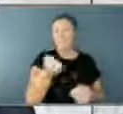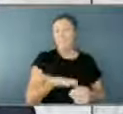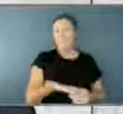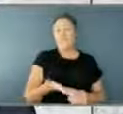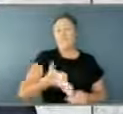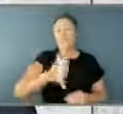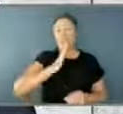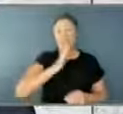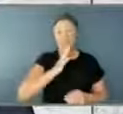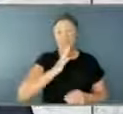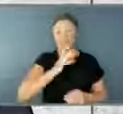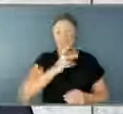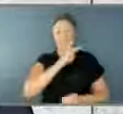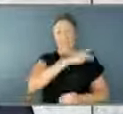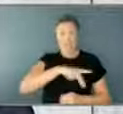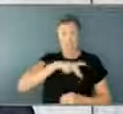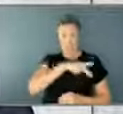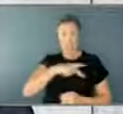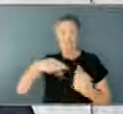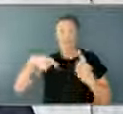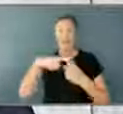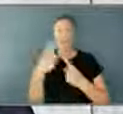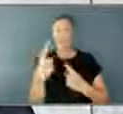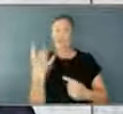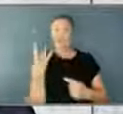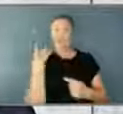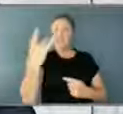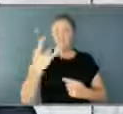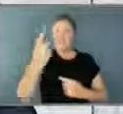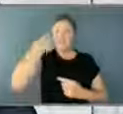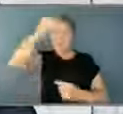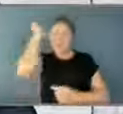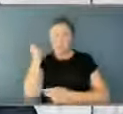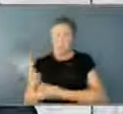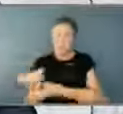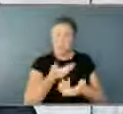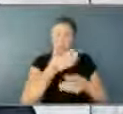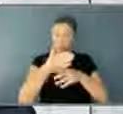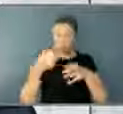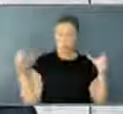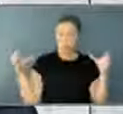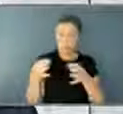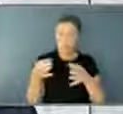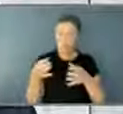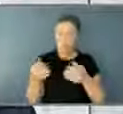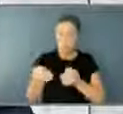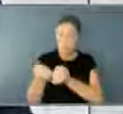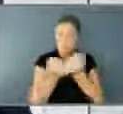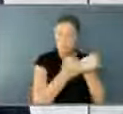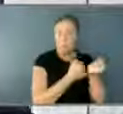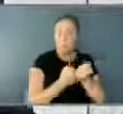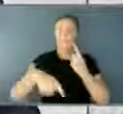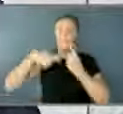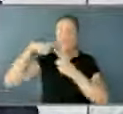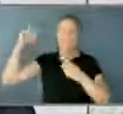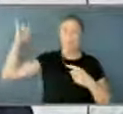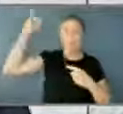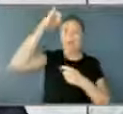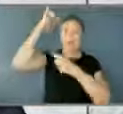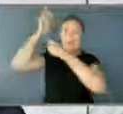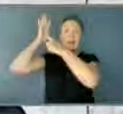volunteer firefighters who are out there working together against the fire, and the aerial support has been sent to support the ground crews. So it